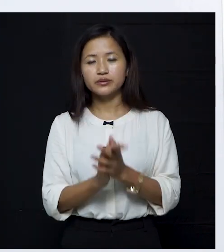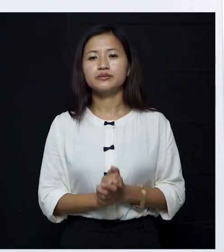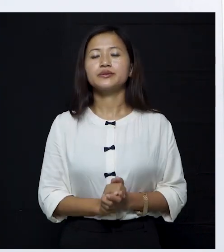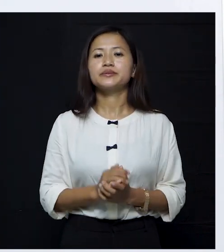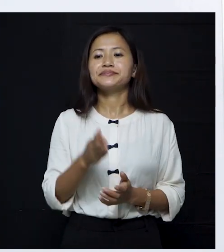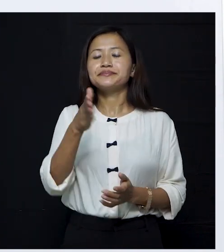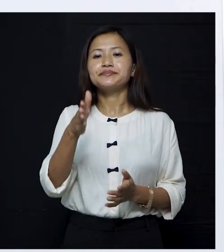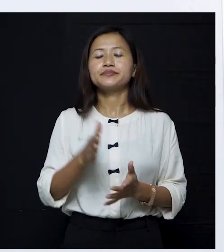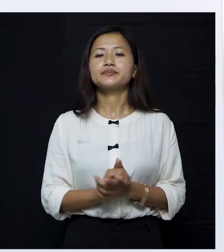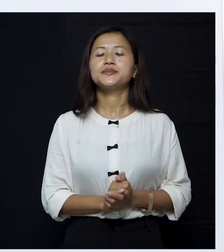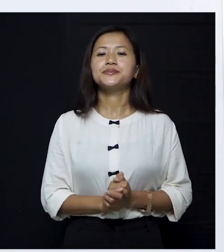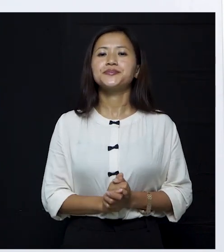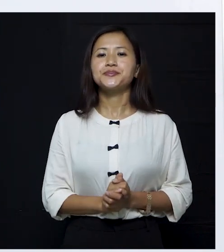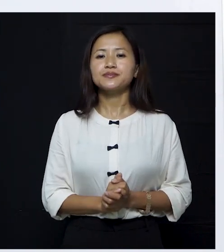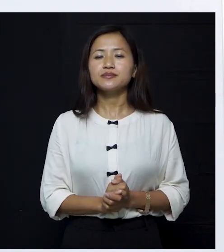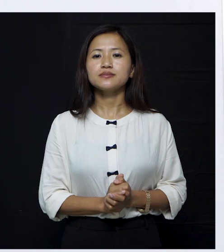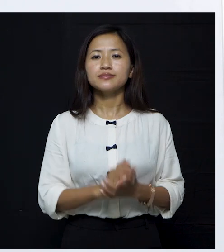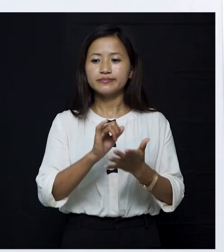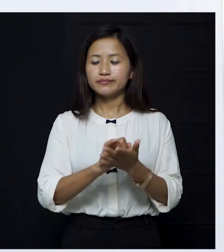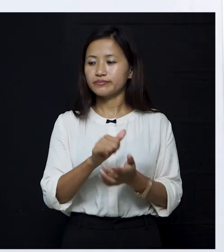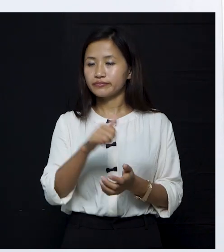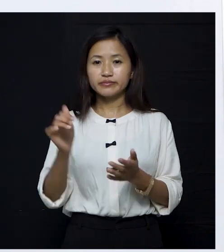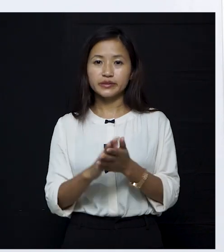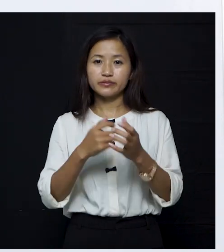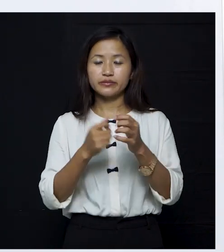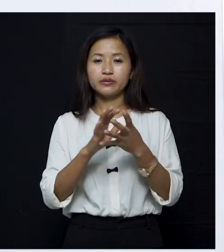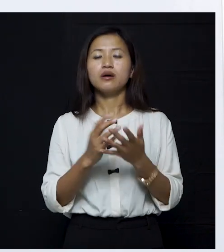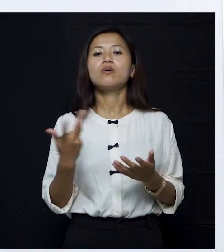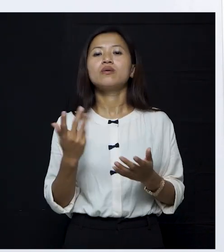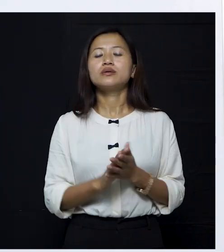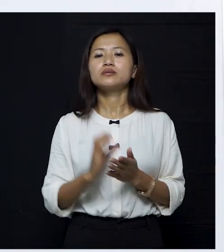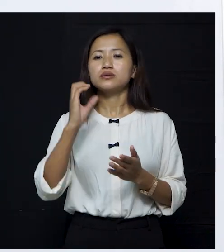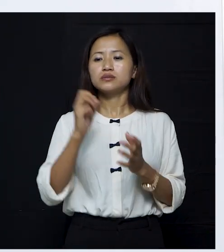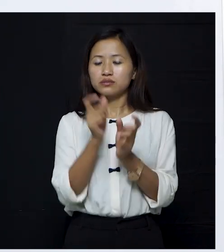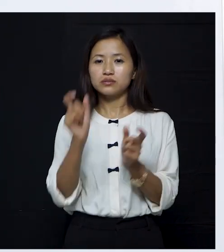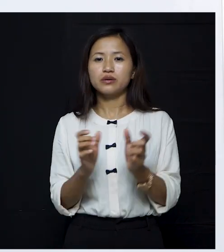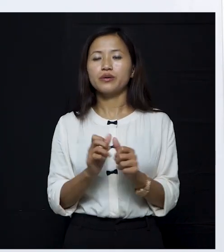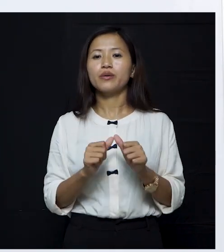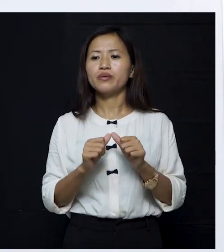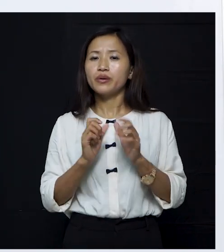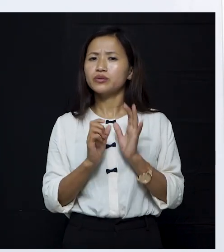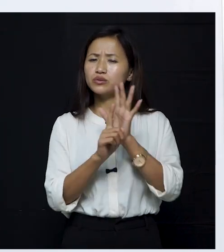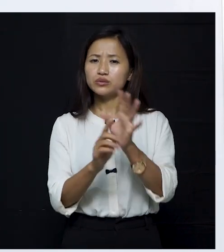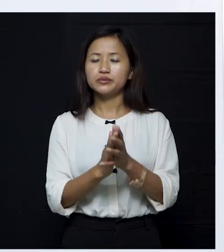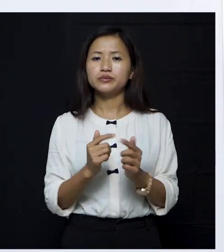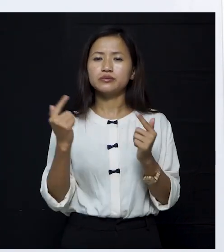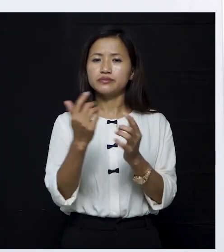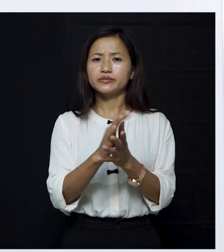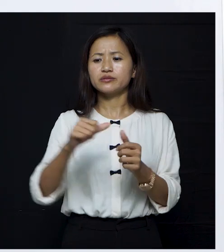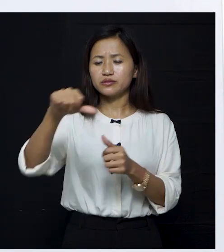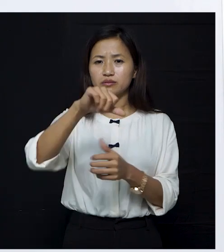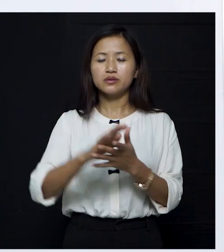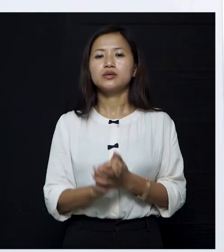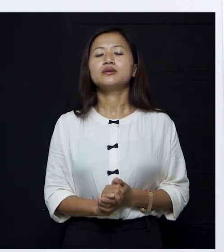are illiterate. So that is also another one reason why consumer awareness is necessary, okay? Then